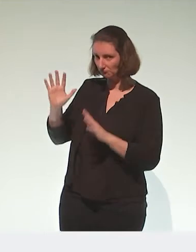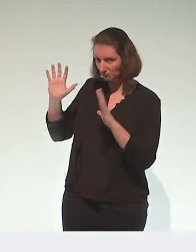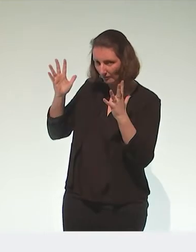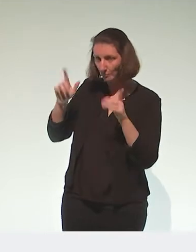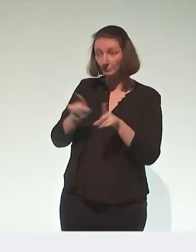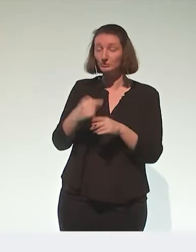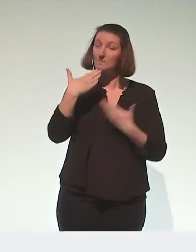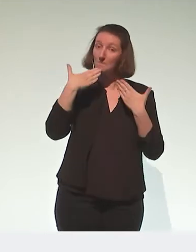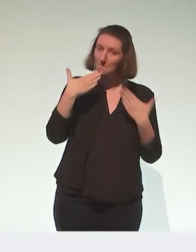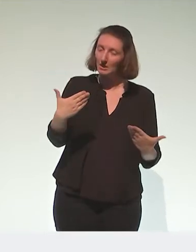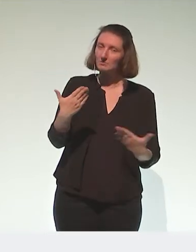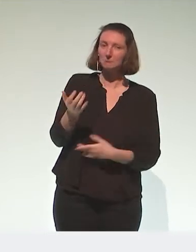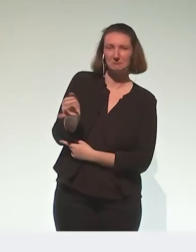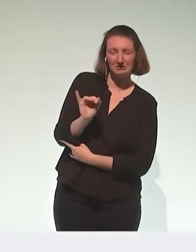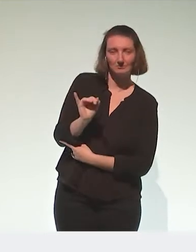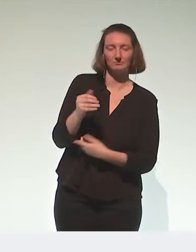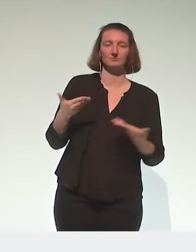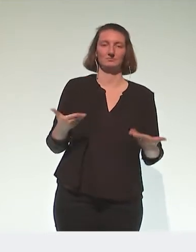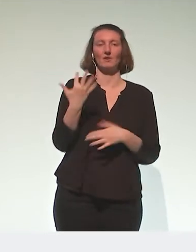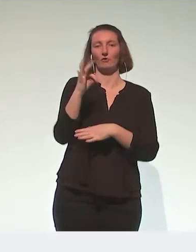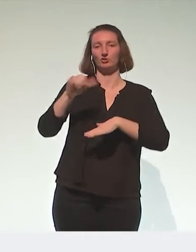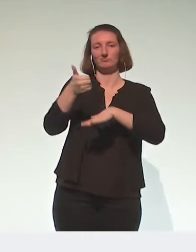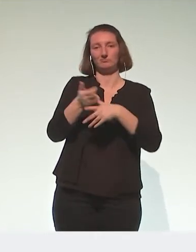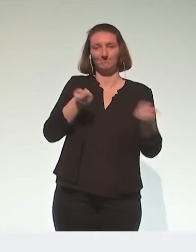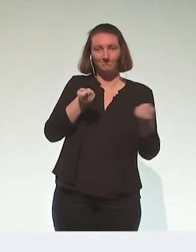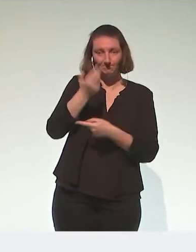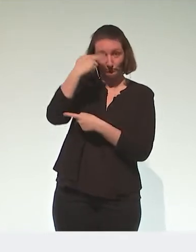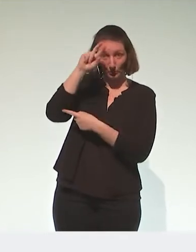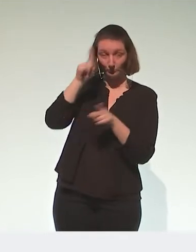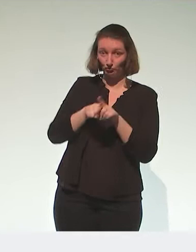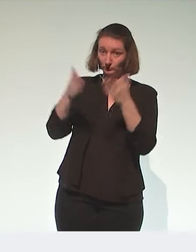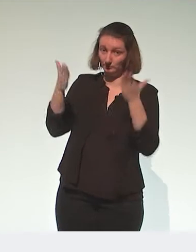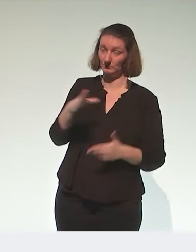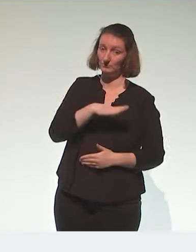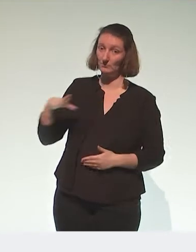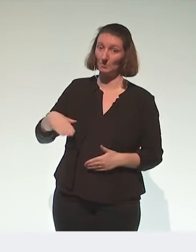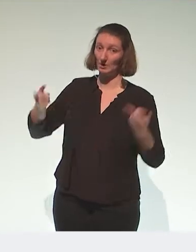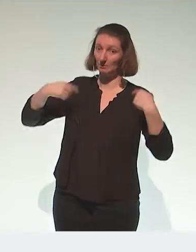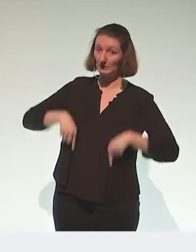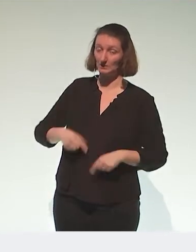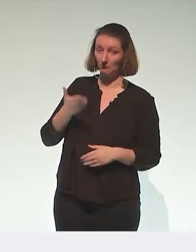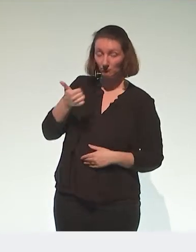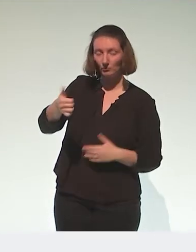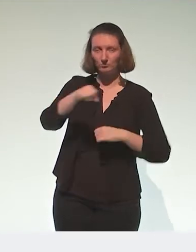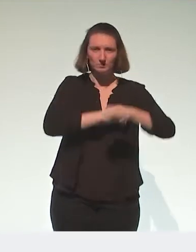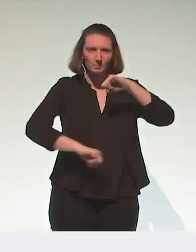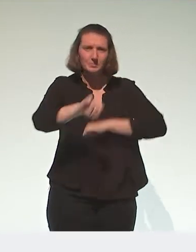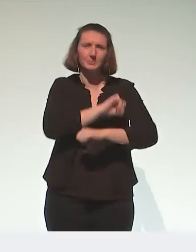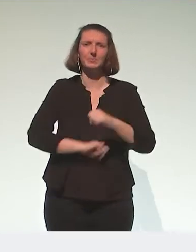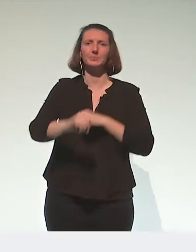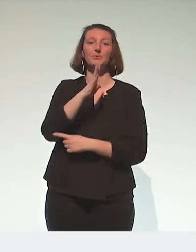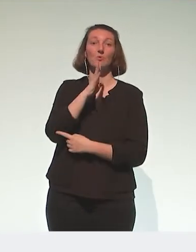I would like to start by extending my congratulations and my thanks to the French presidency, and more specifically to